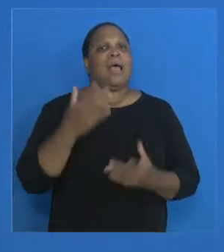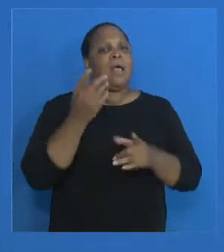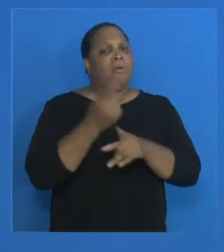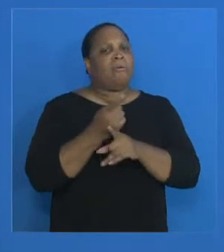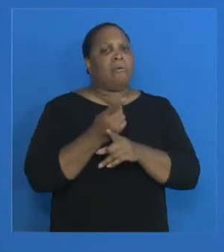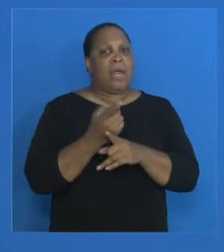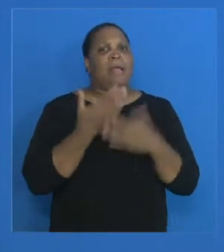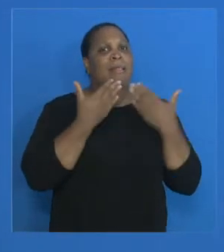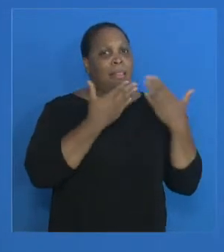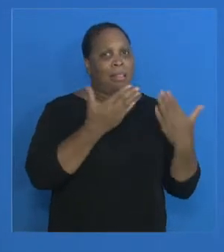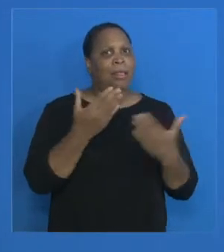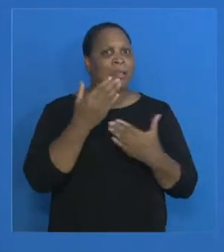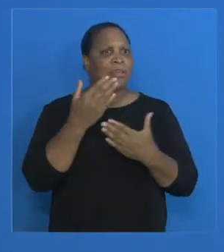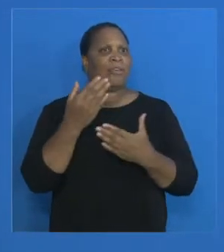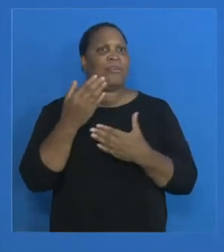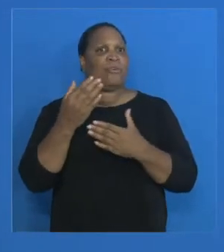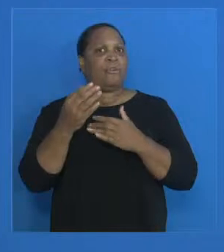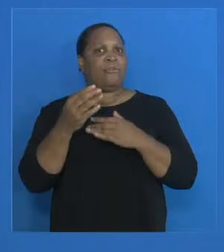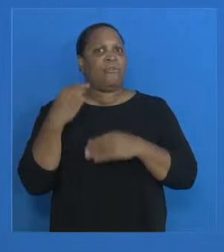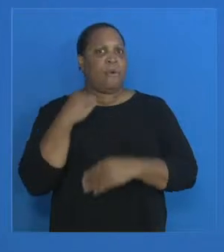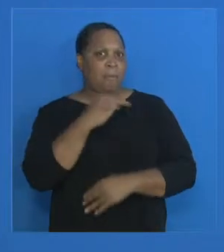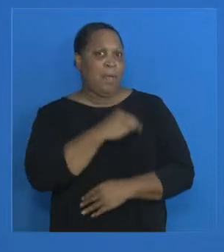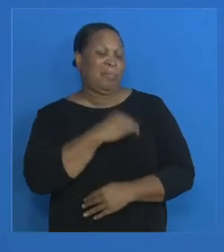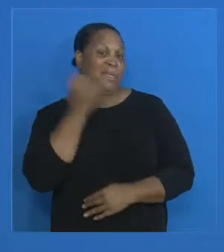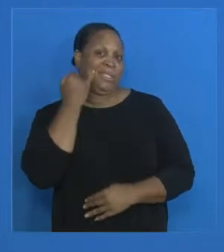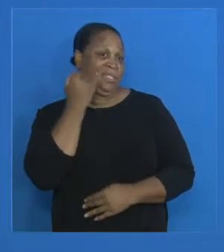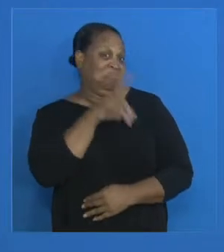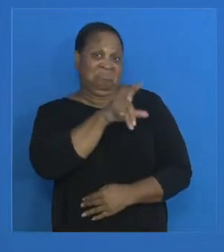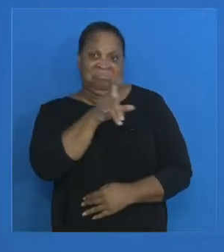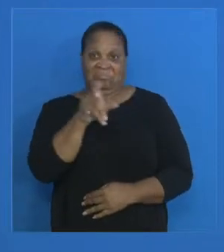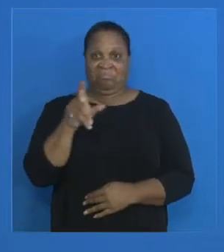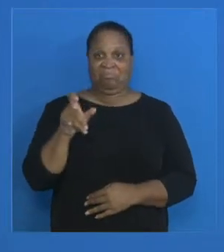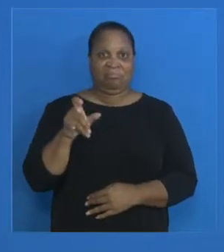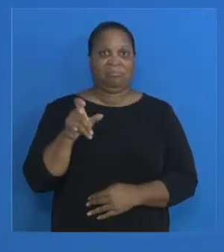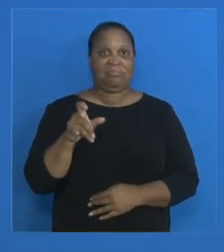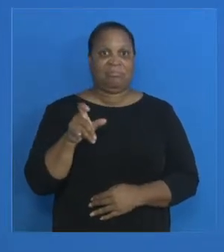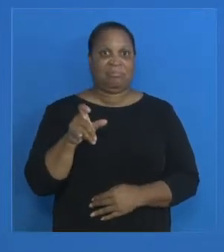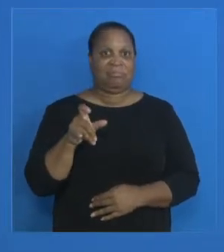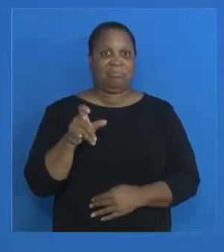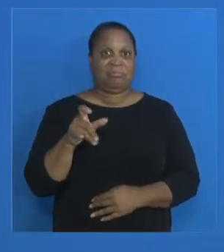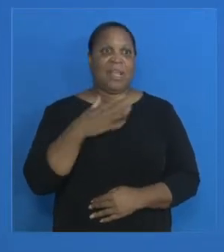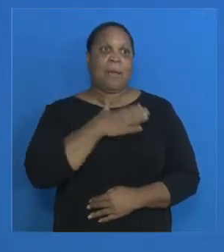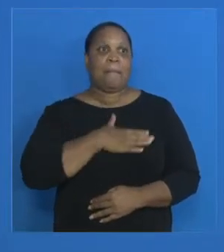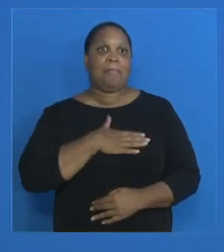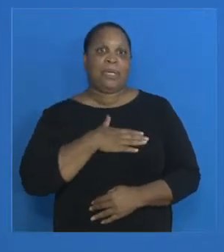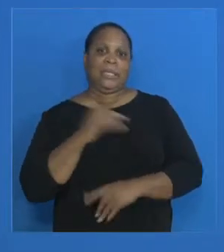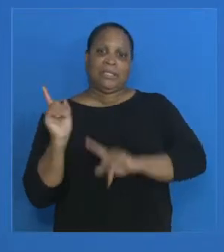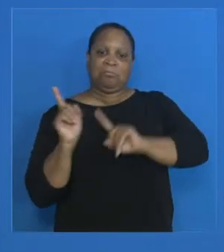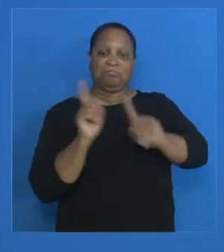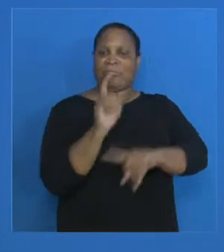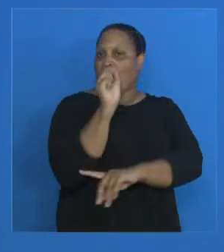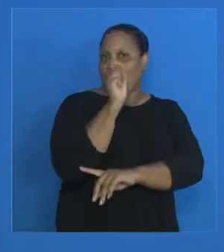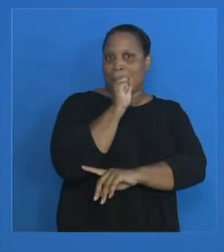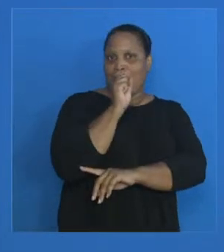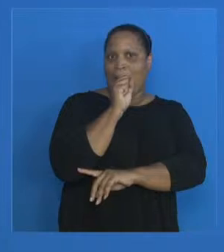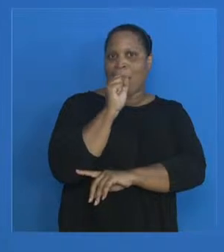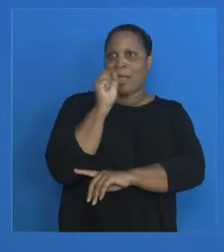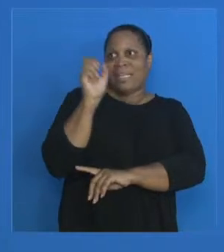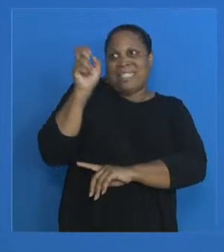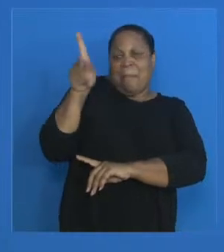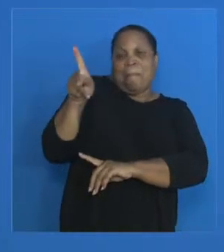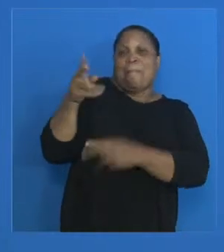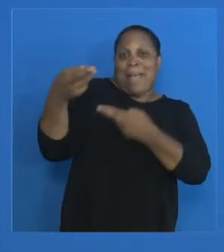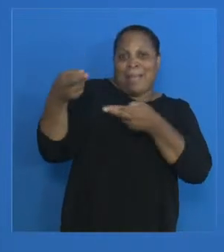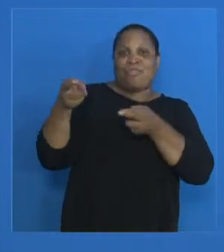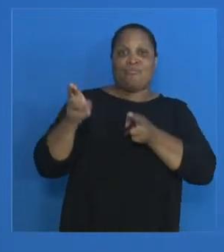That concludes the formal remarks. If you have any questions, please come to the microphone, which is at the back of the